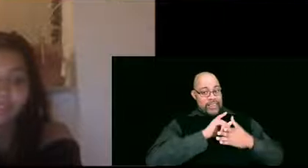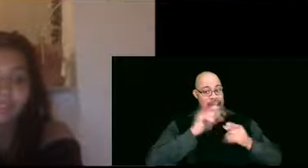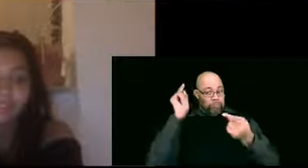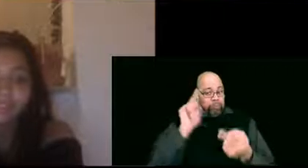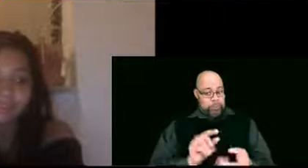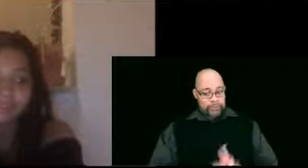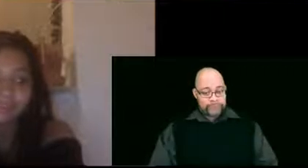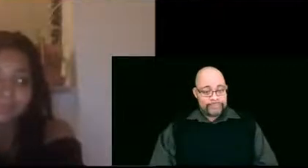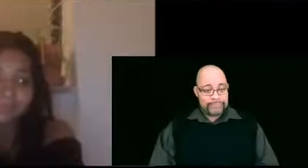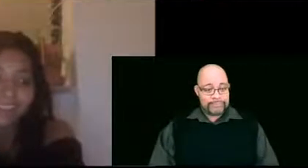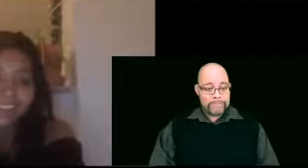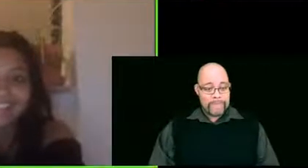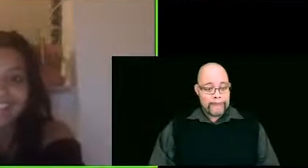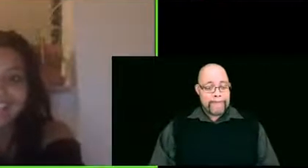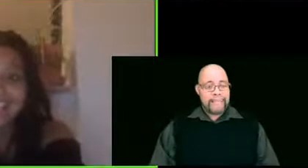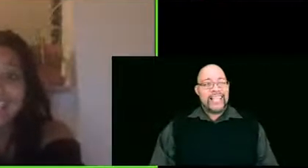this decline?